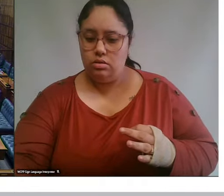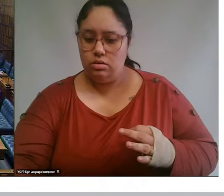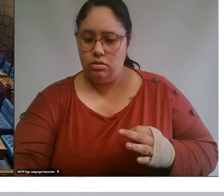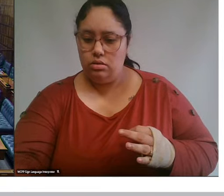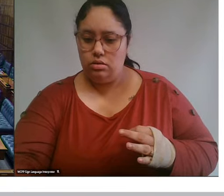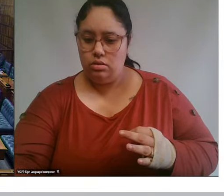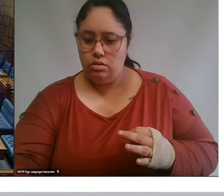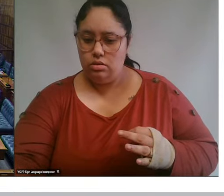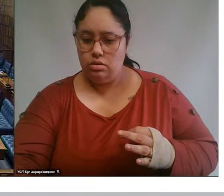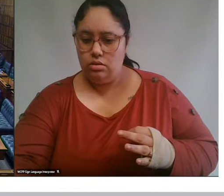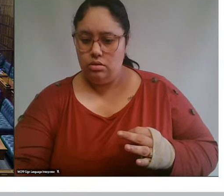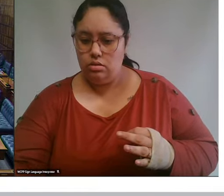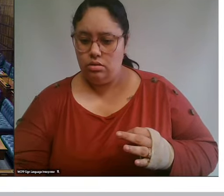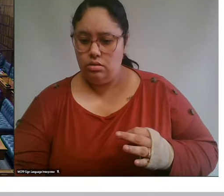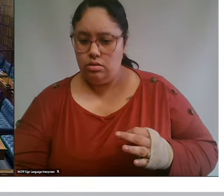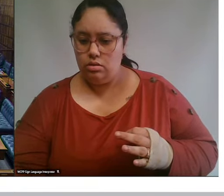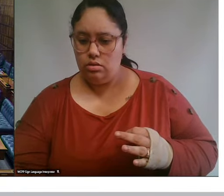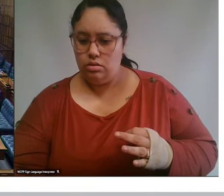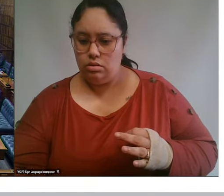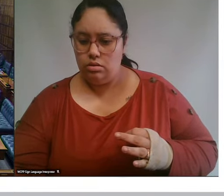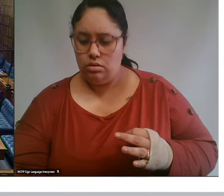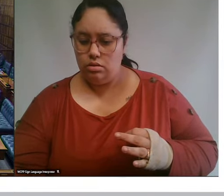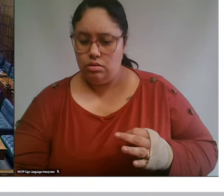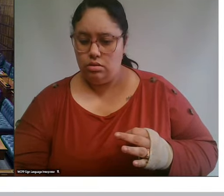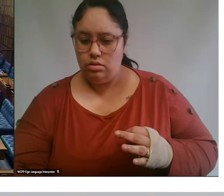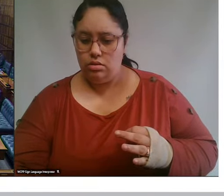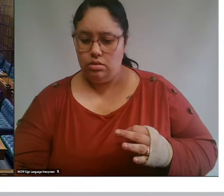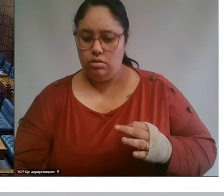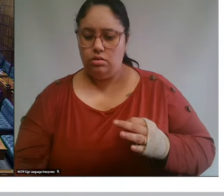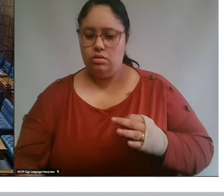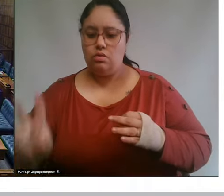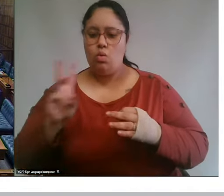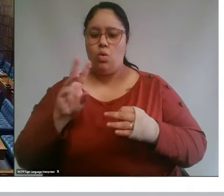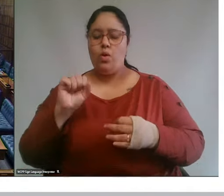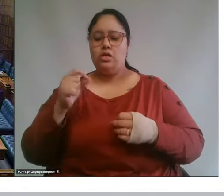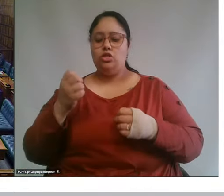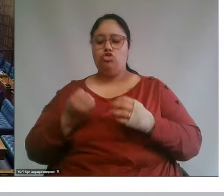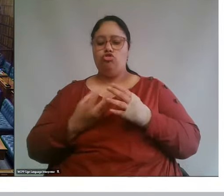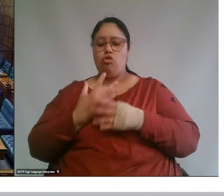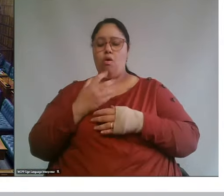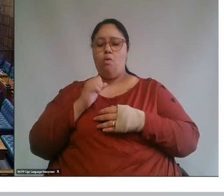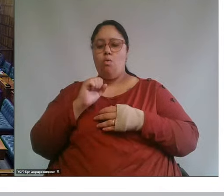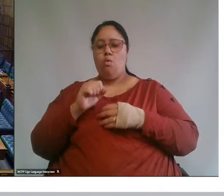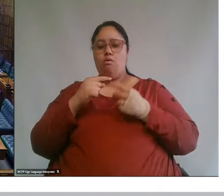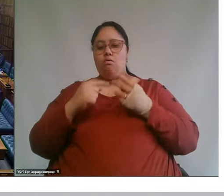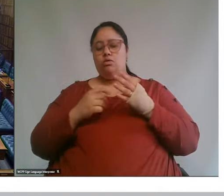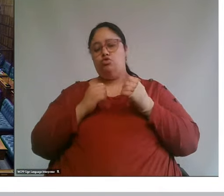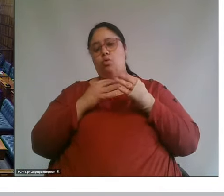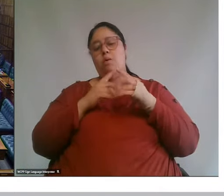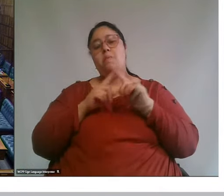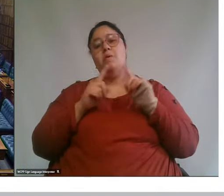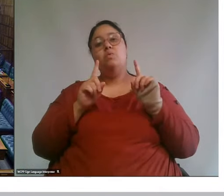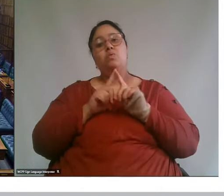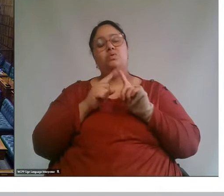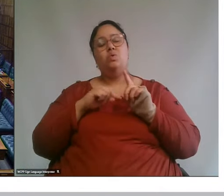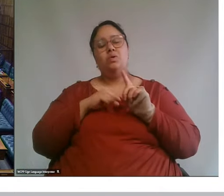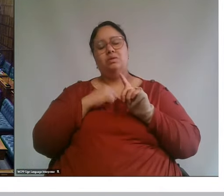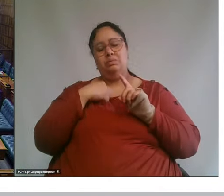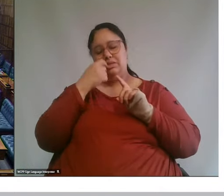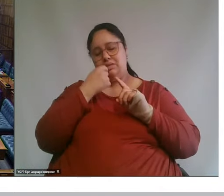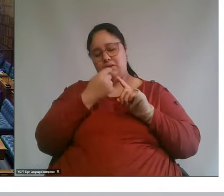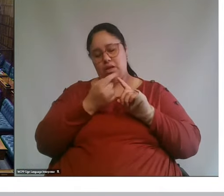an inward-looking exercise in terms of what is w grow strengths and so on but then there are also what I would